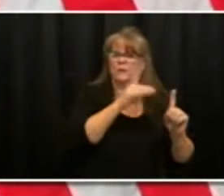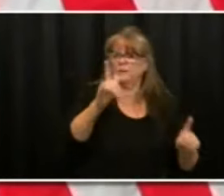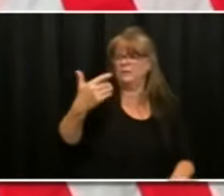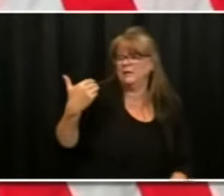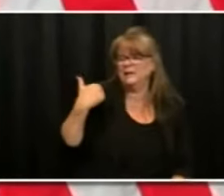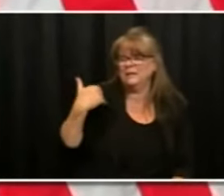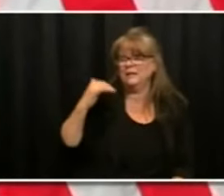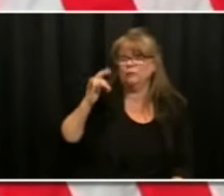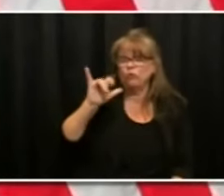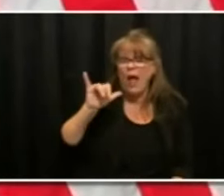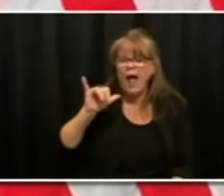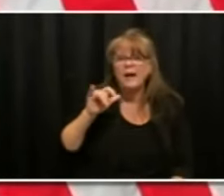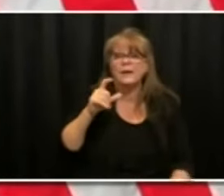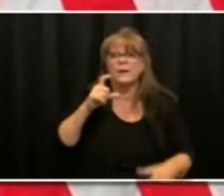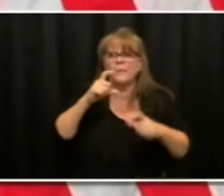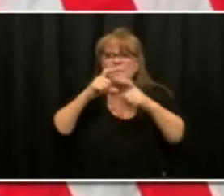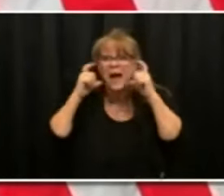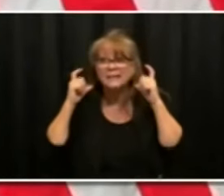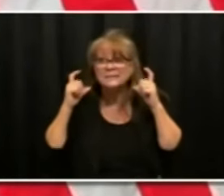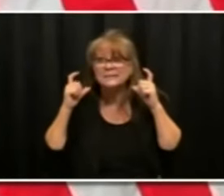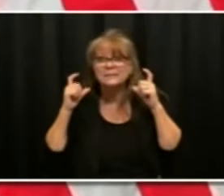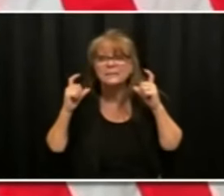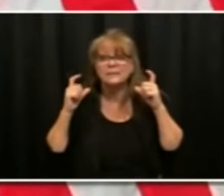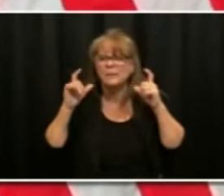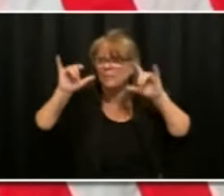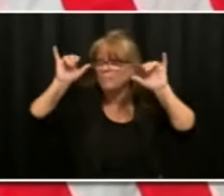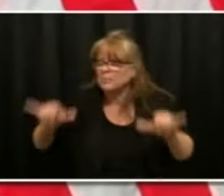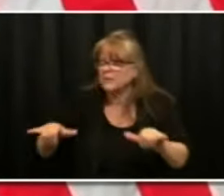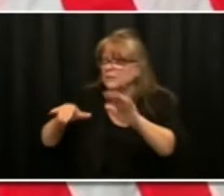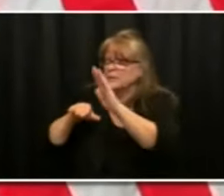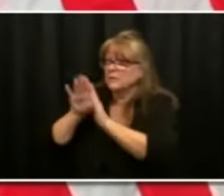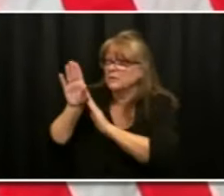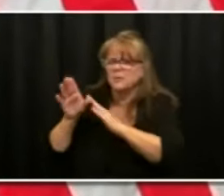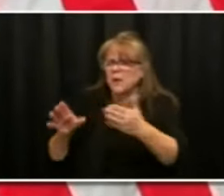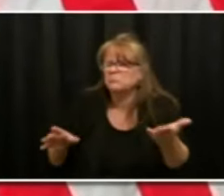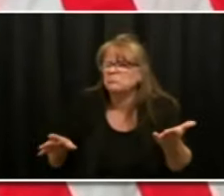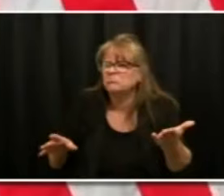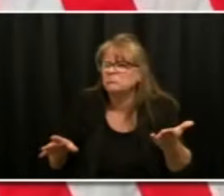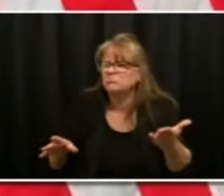Policy works. It's about 20% of the equation.